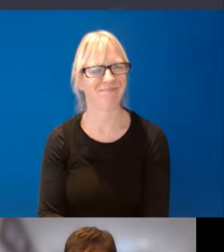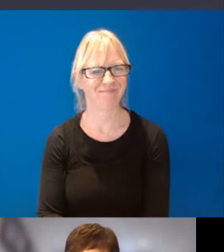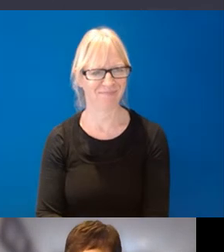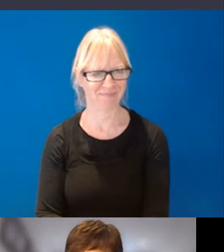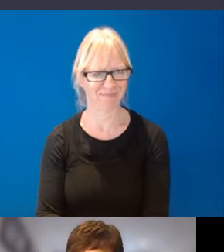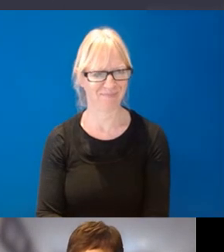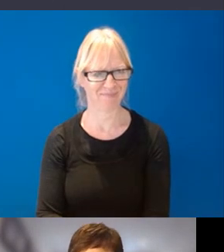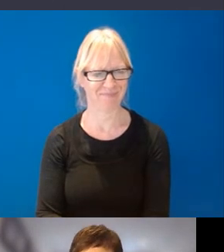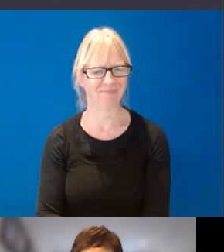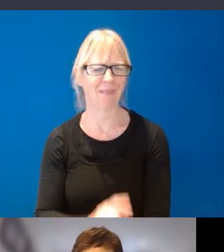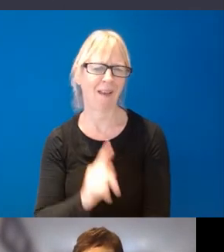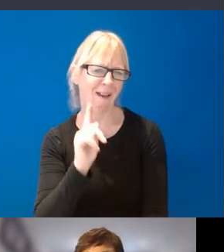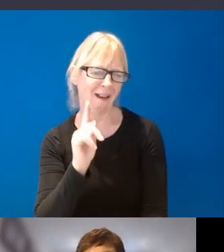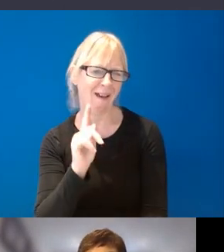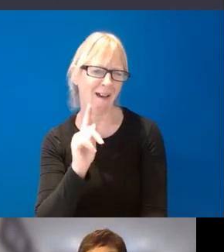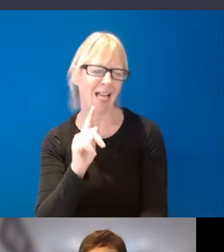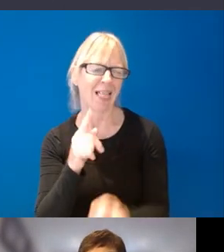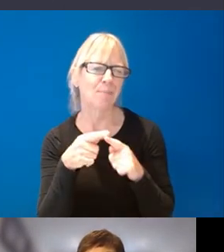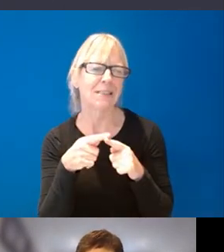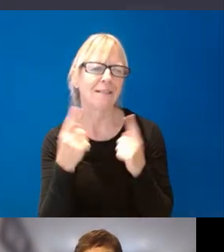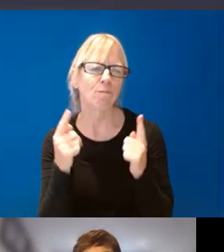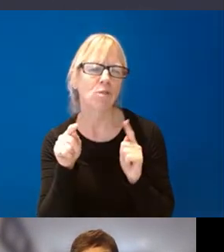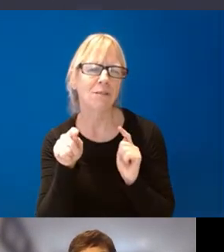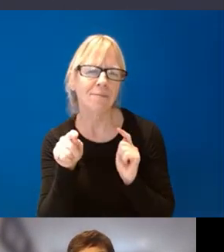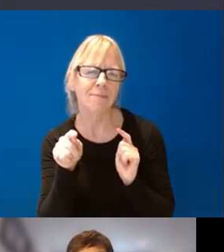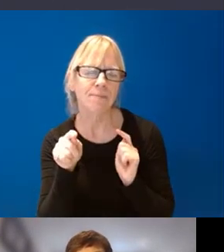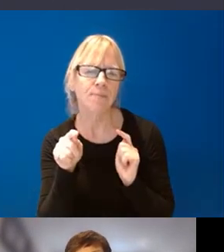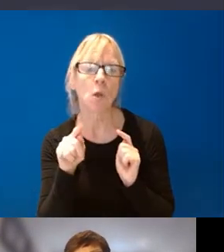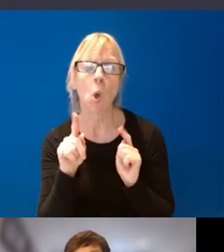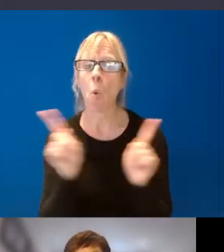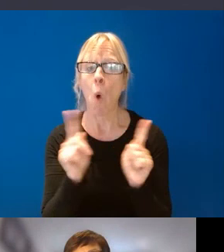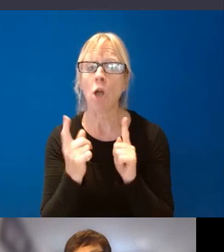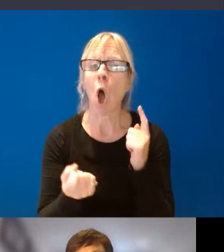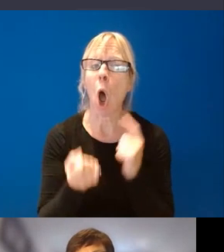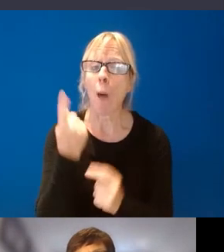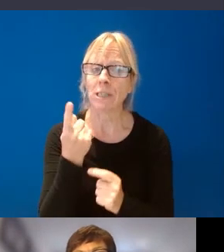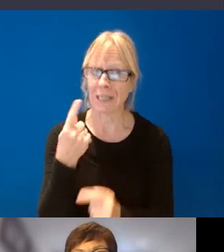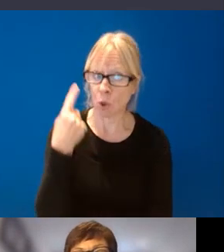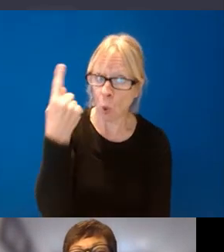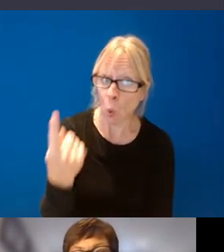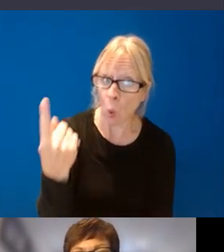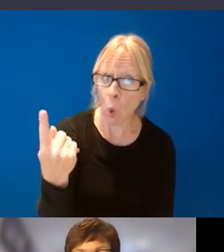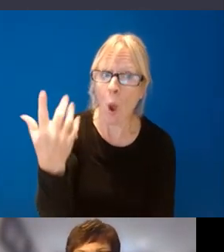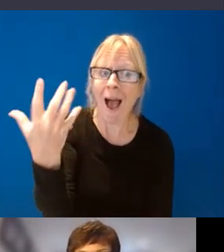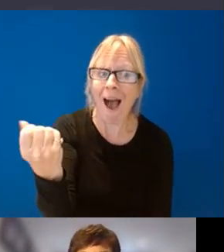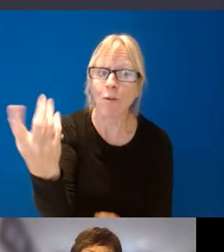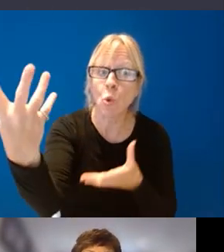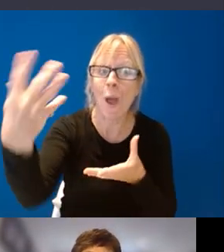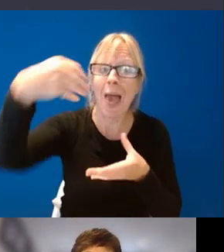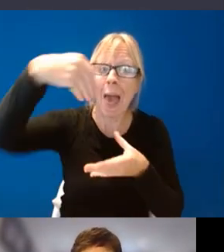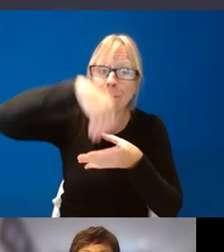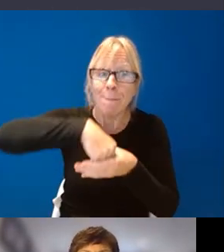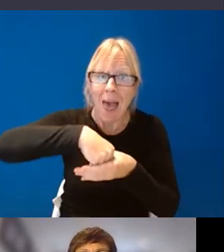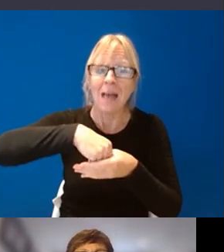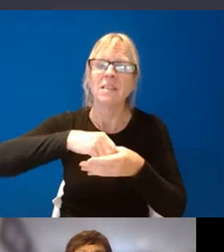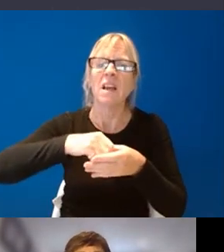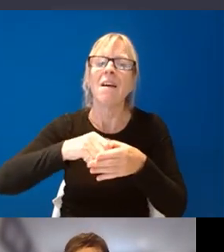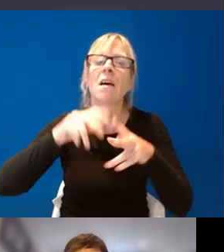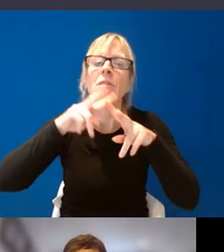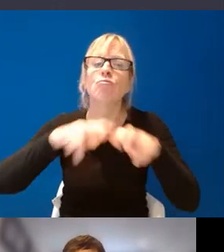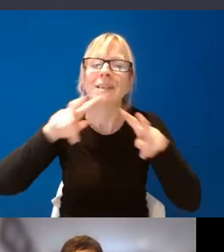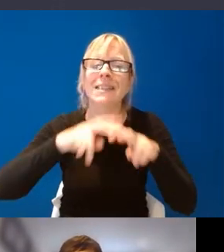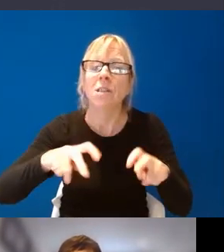The slightly different question. What opportunities do you have to embed the key findings in your line of work? So in